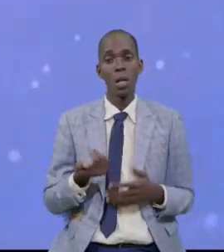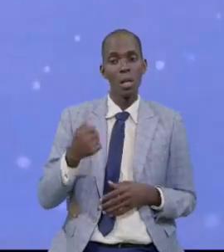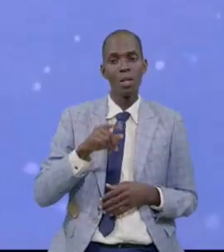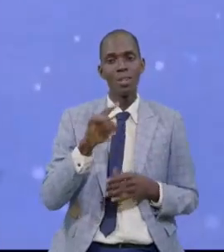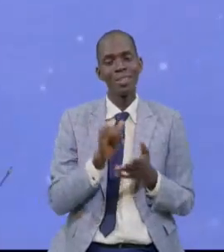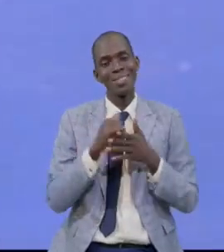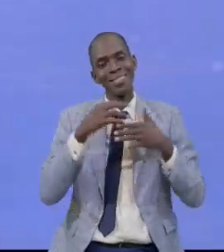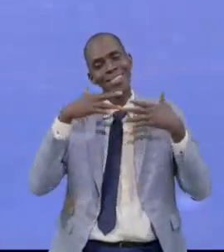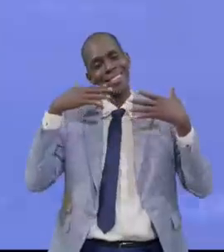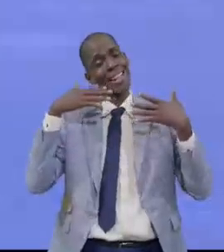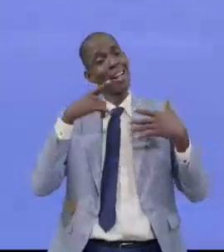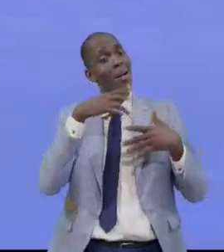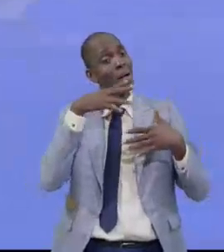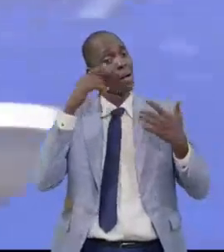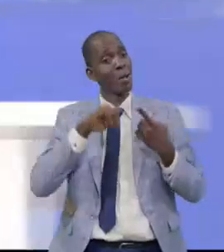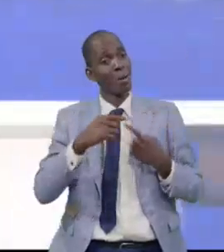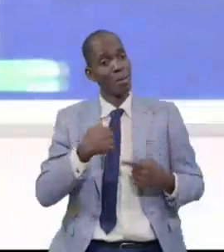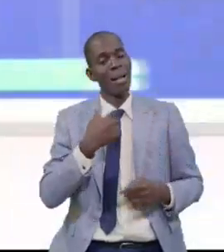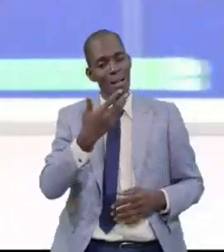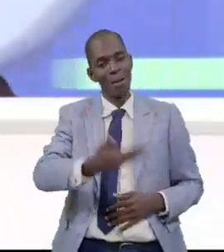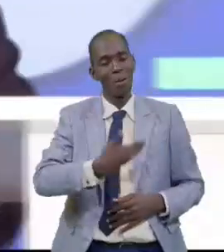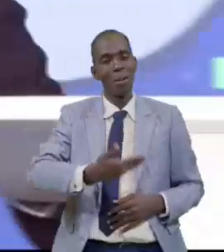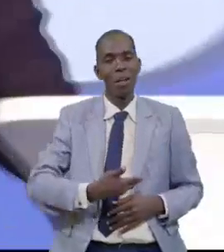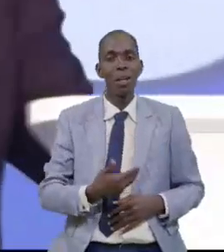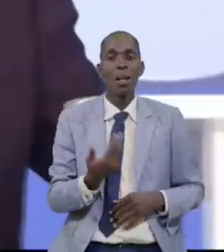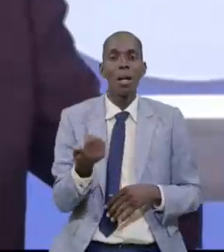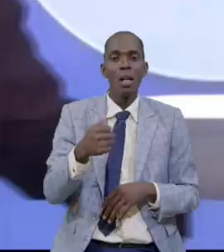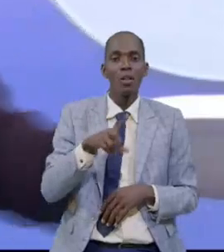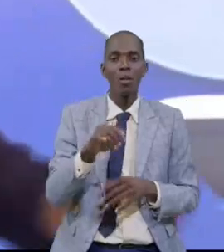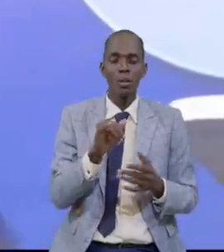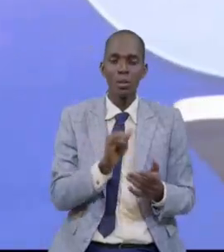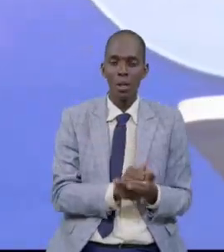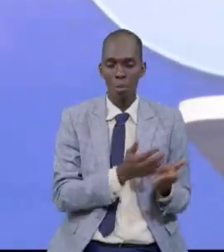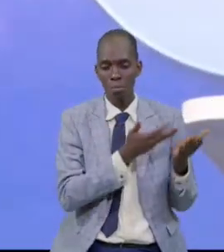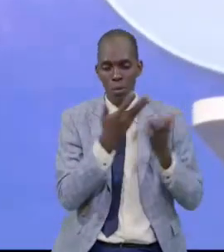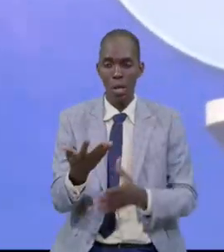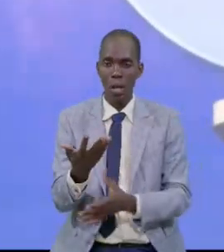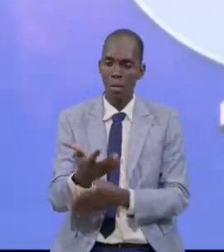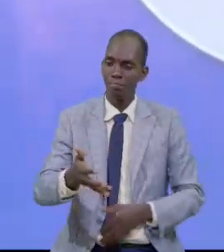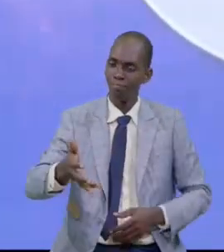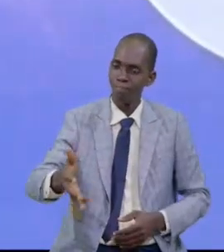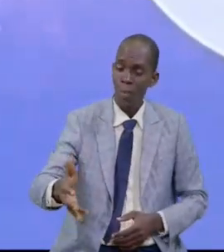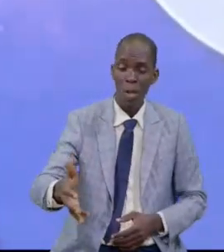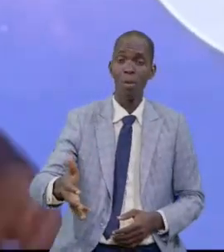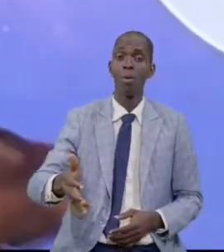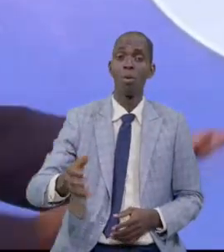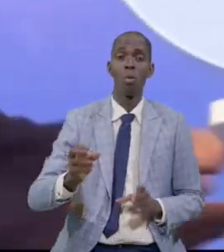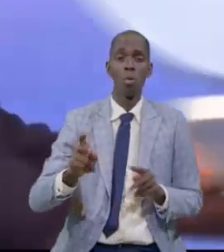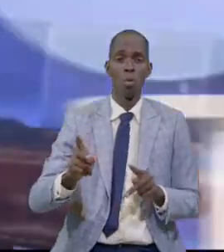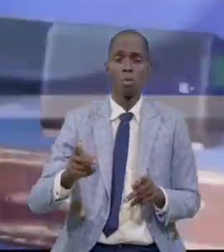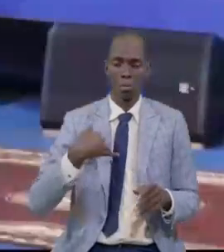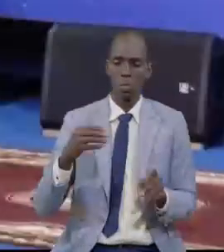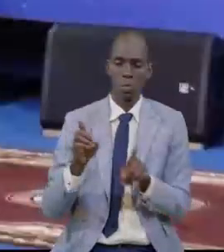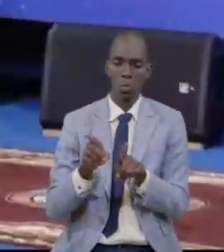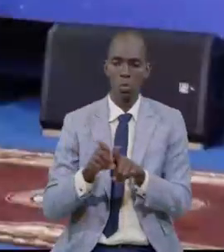in. Anybody that, you know, stretches out his hand will say, have my hand. Anyone